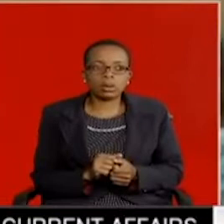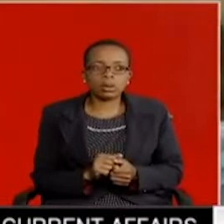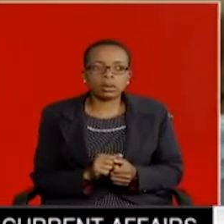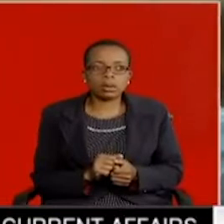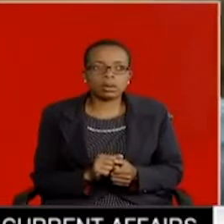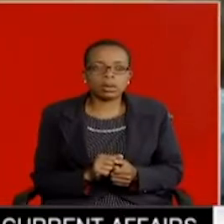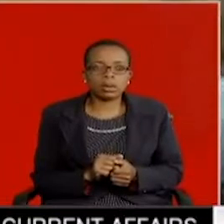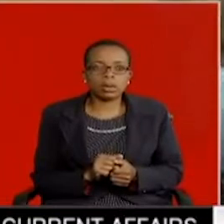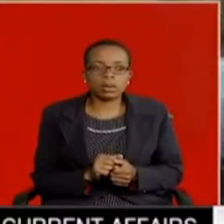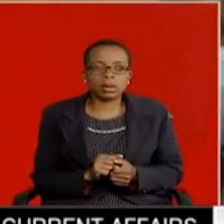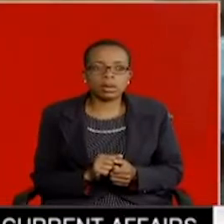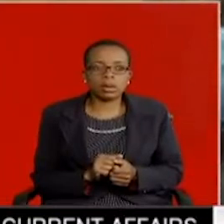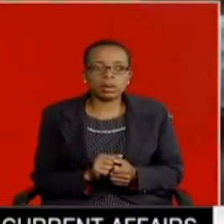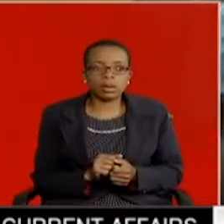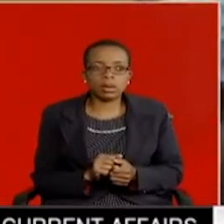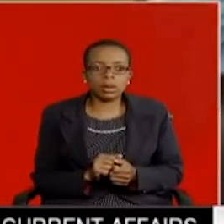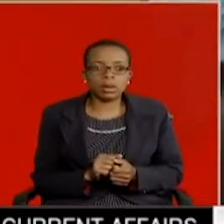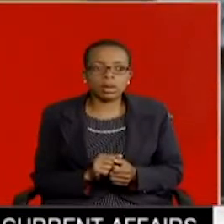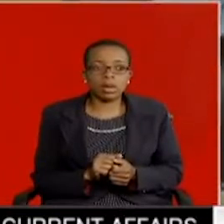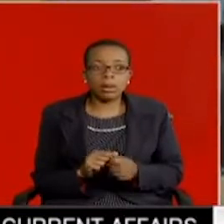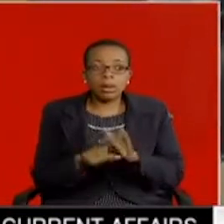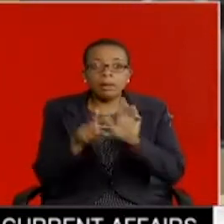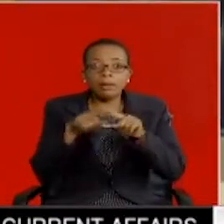Coming to the regulatory framework,